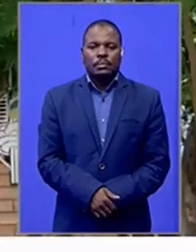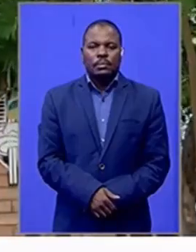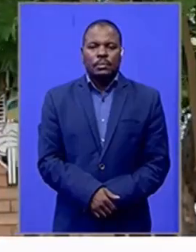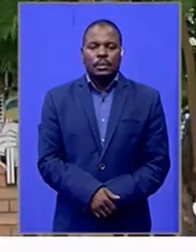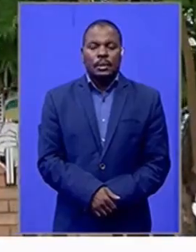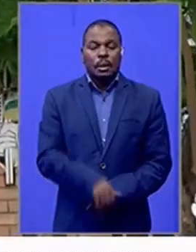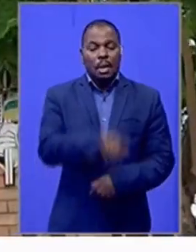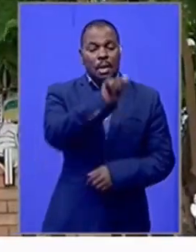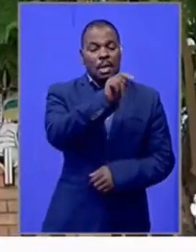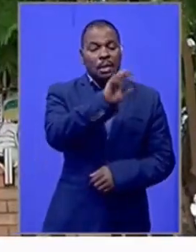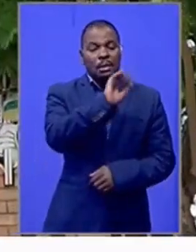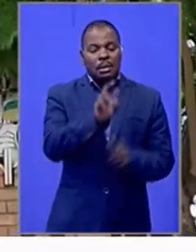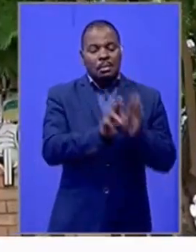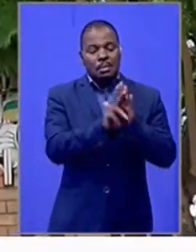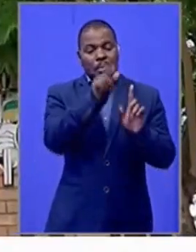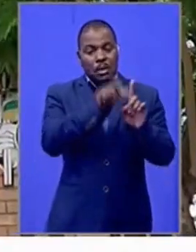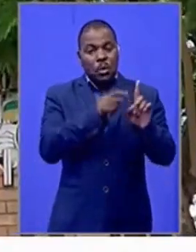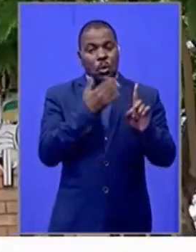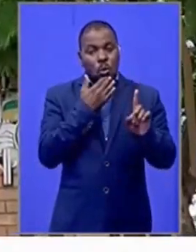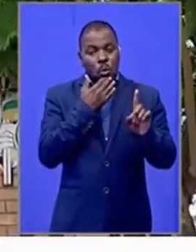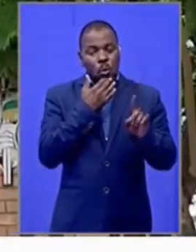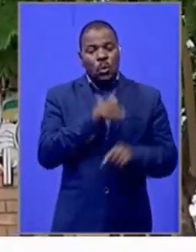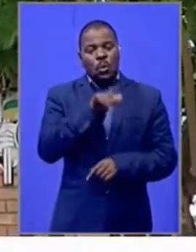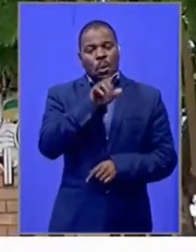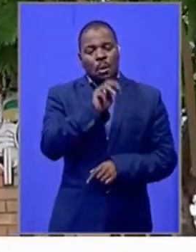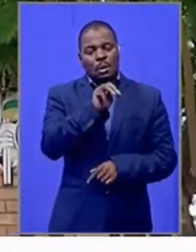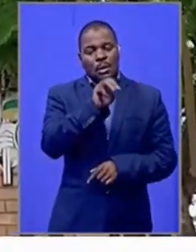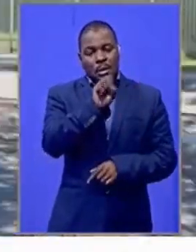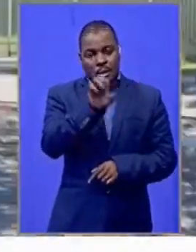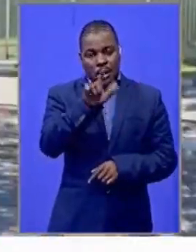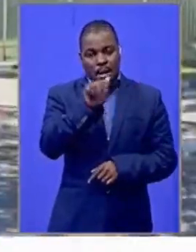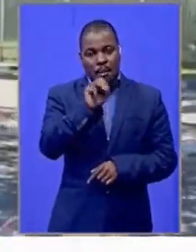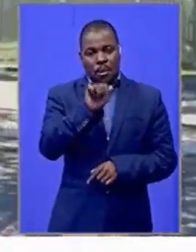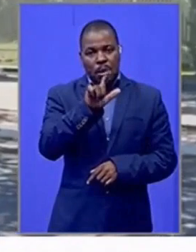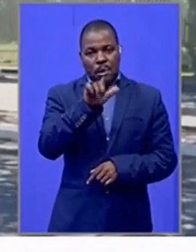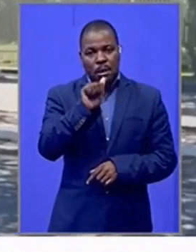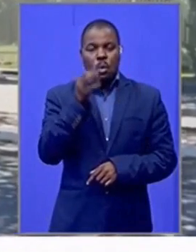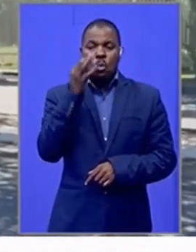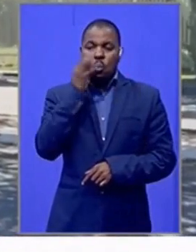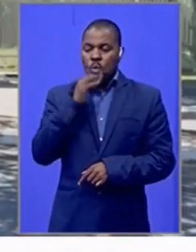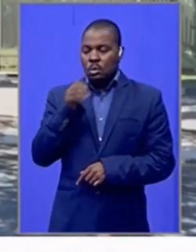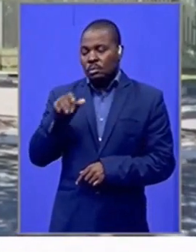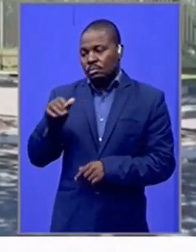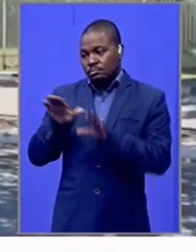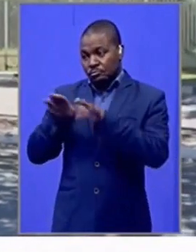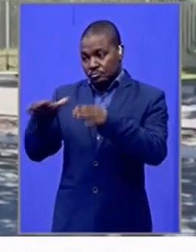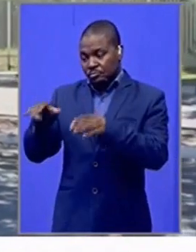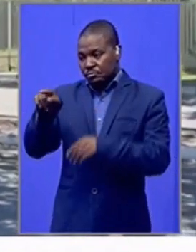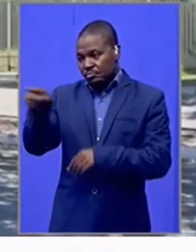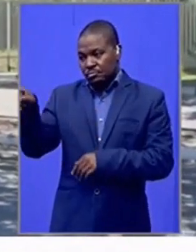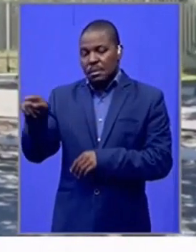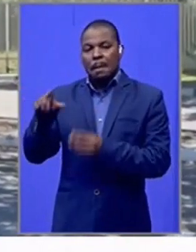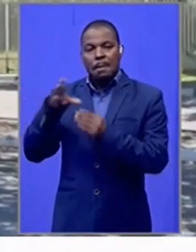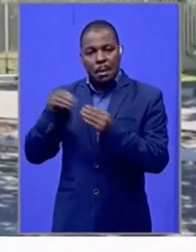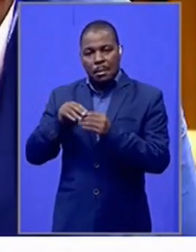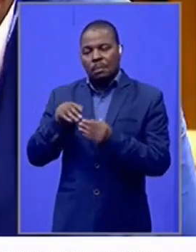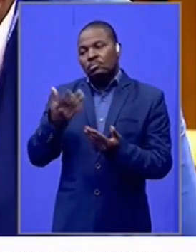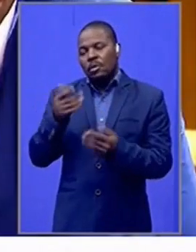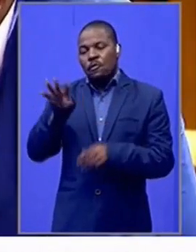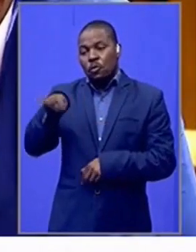Seboledi sa ANC Profenseng Donald Selamolela a re maloko a lekoko a neilwe malatsi a le 14 go isa maina a bonkgetheng ba